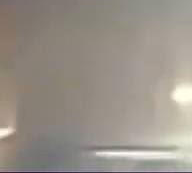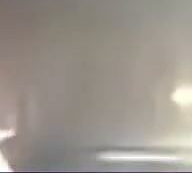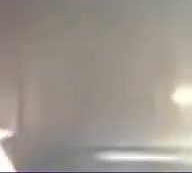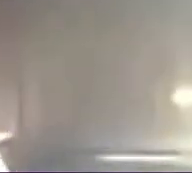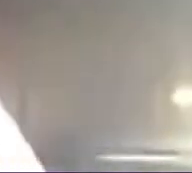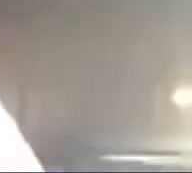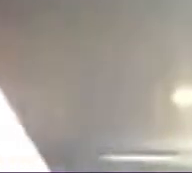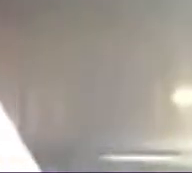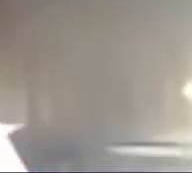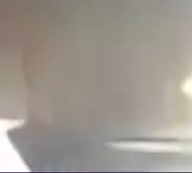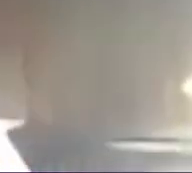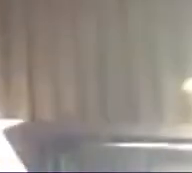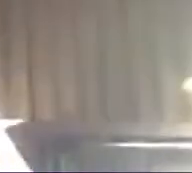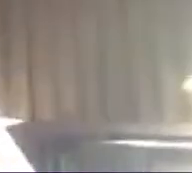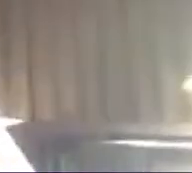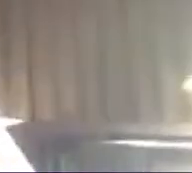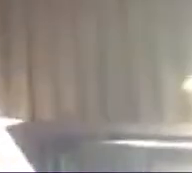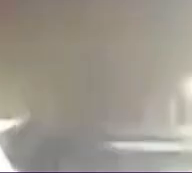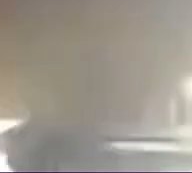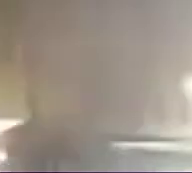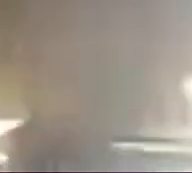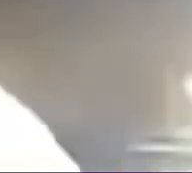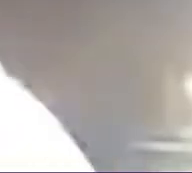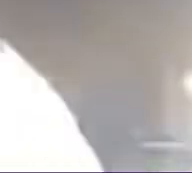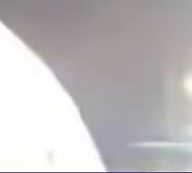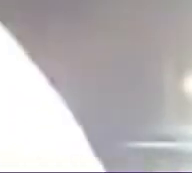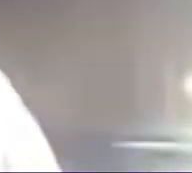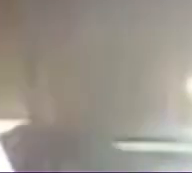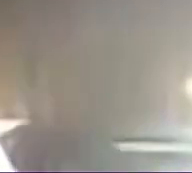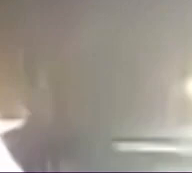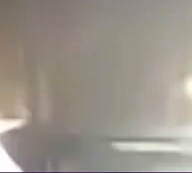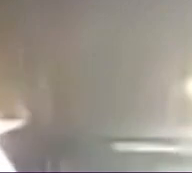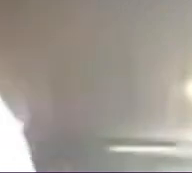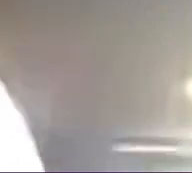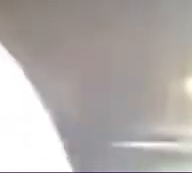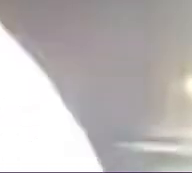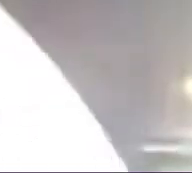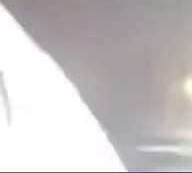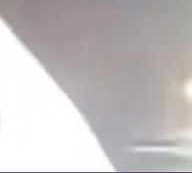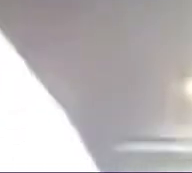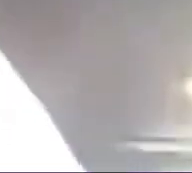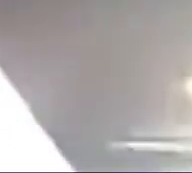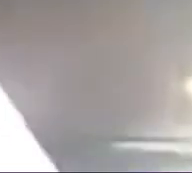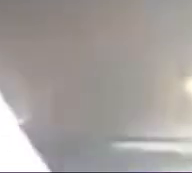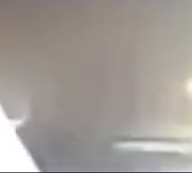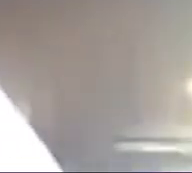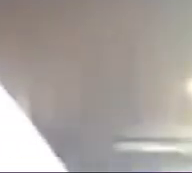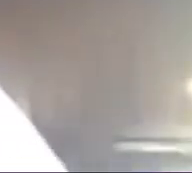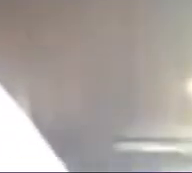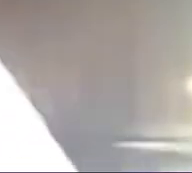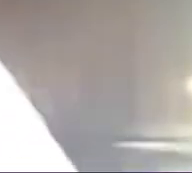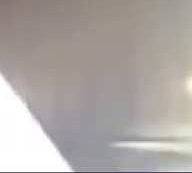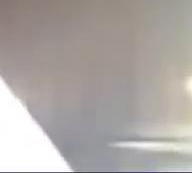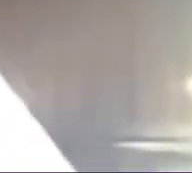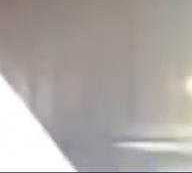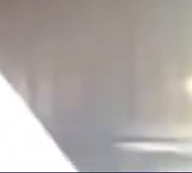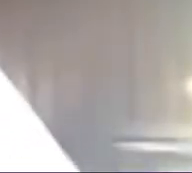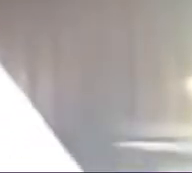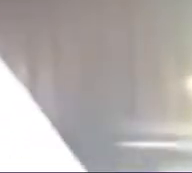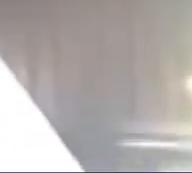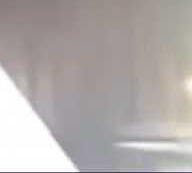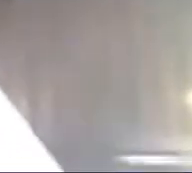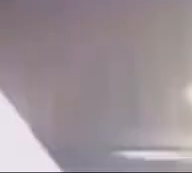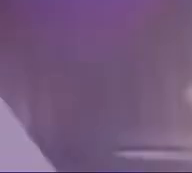Marcelo. Talk today is about the sort of history, mechanisms, and applications of